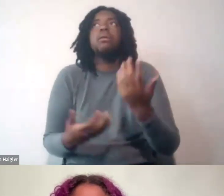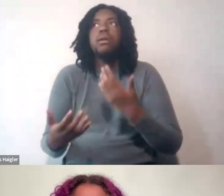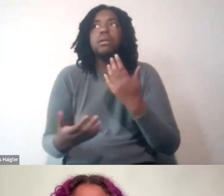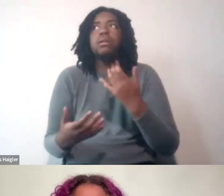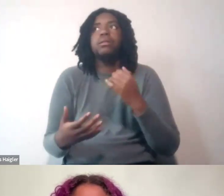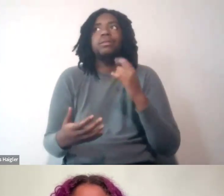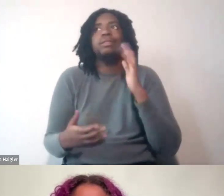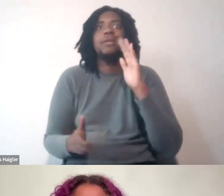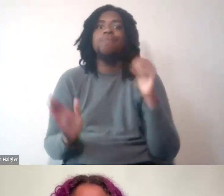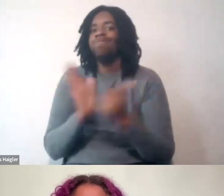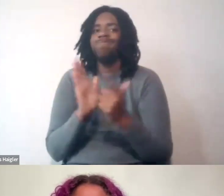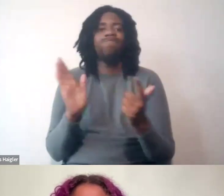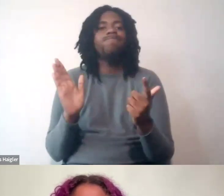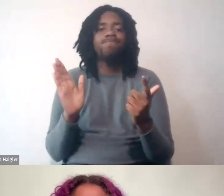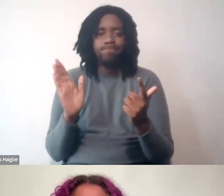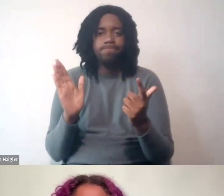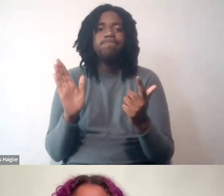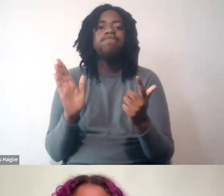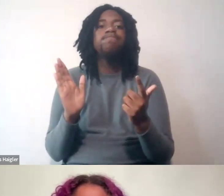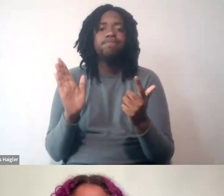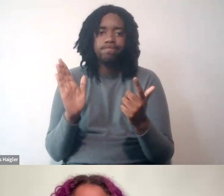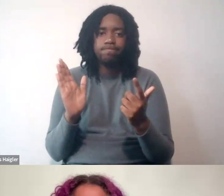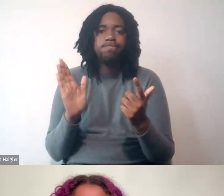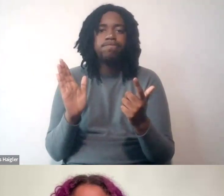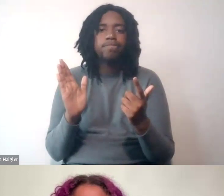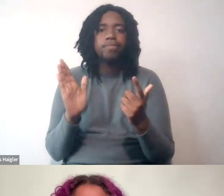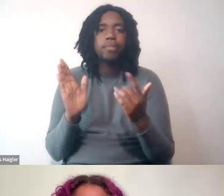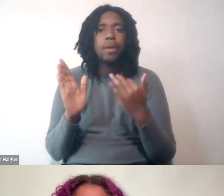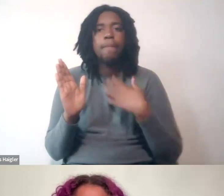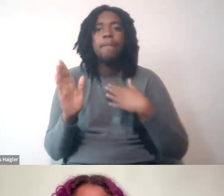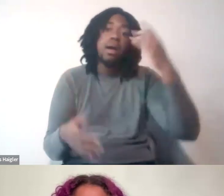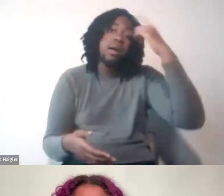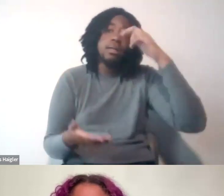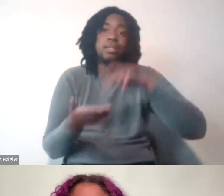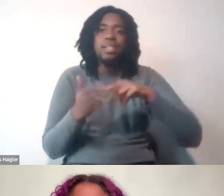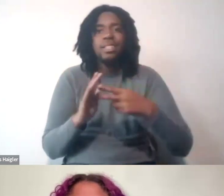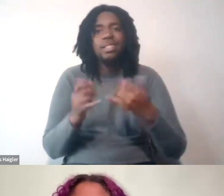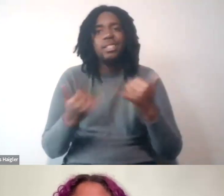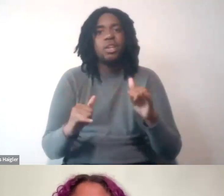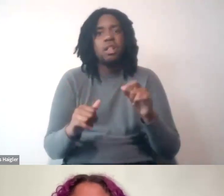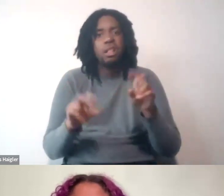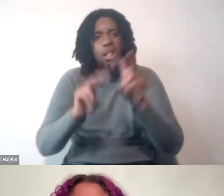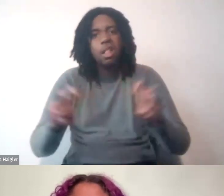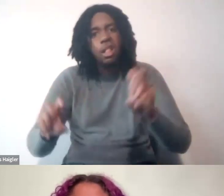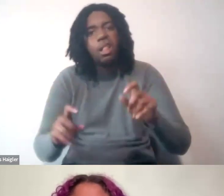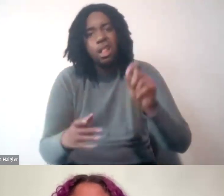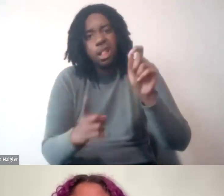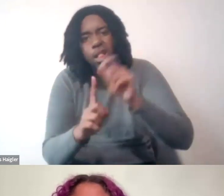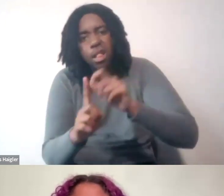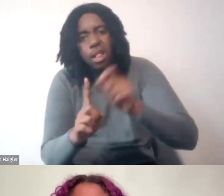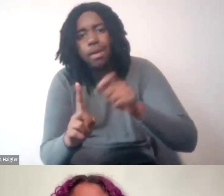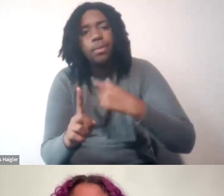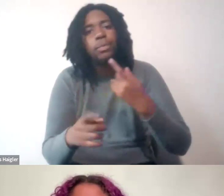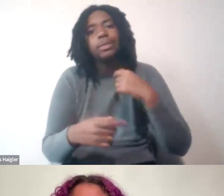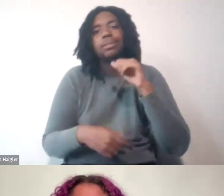be banned, and that my intentions were still going to be questioned by people who didn't understand that I was just trying to